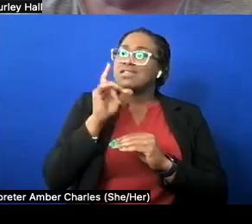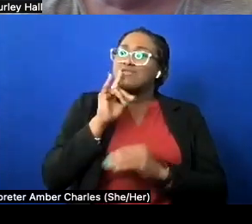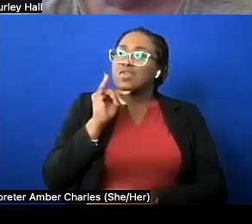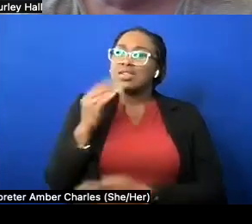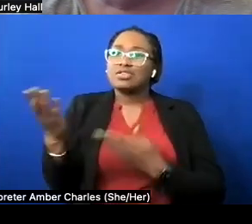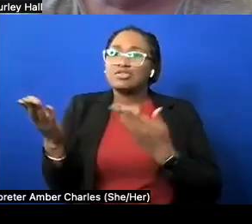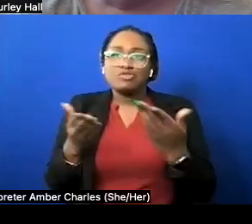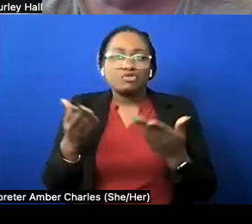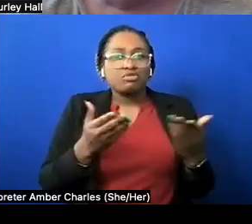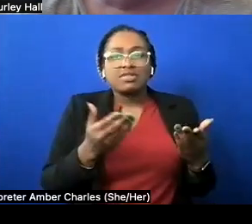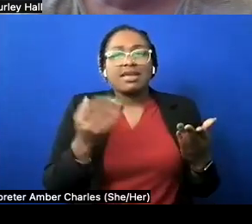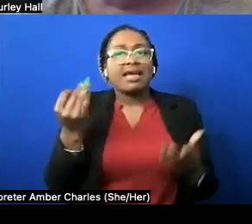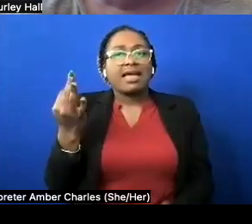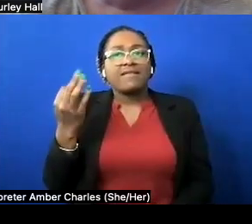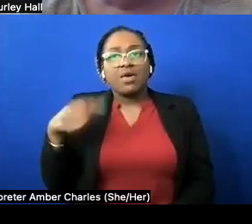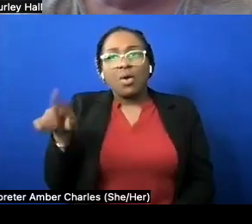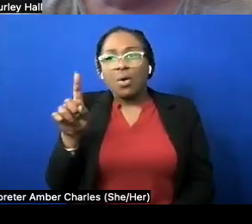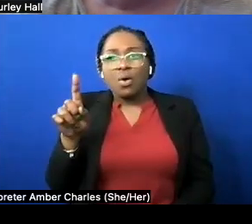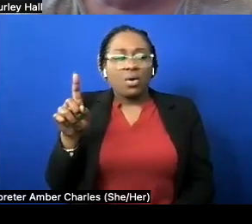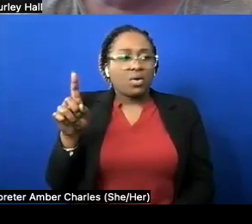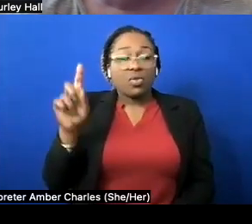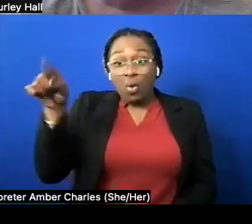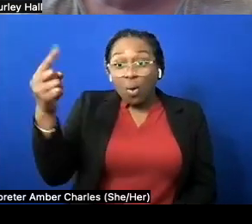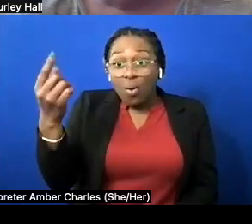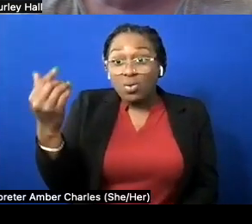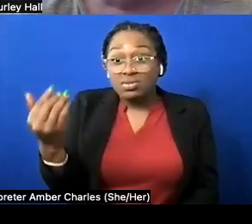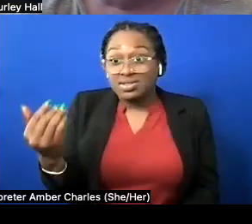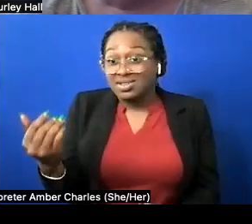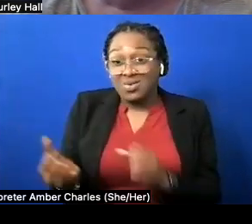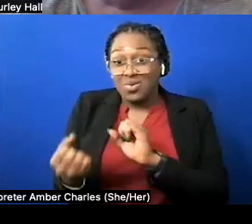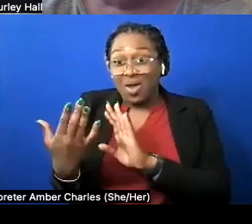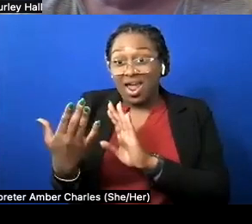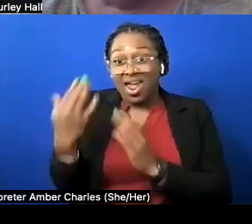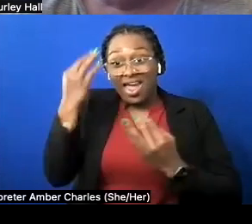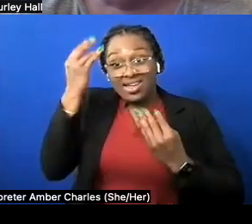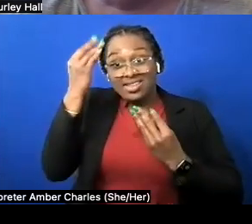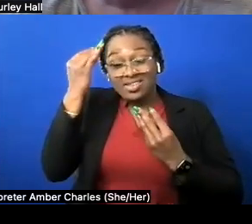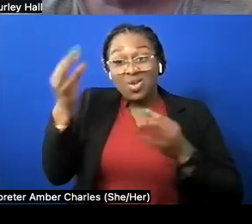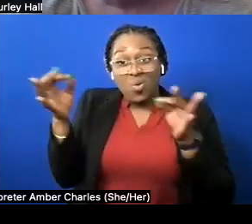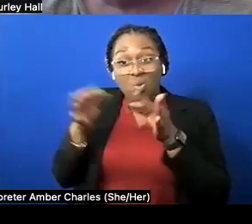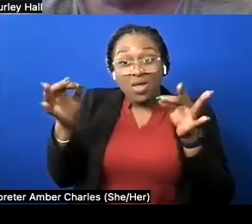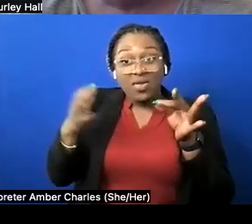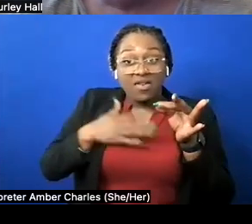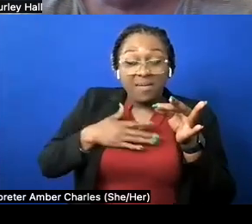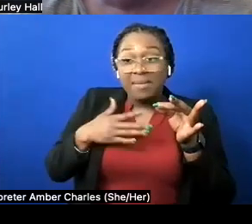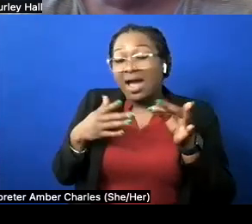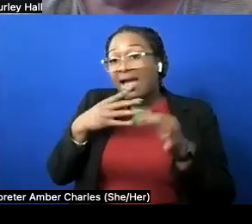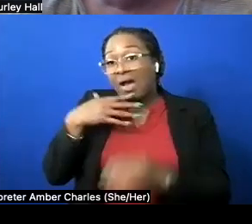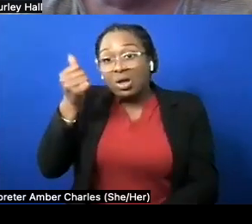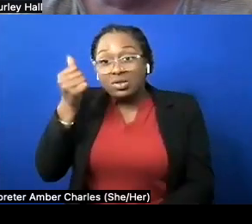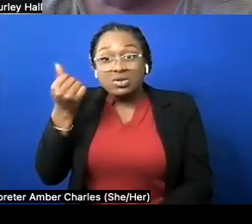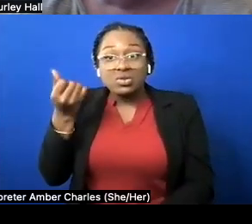if the only way I consider myself worthy of my elders or ancestors' pride is through